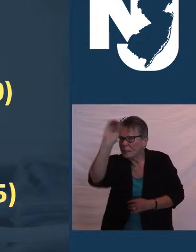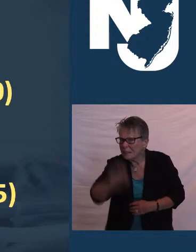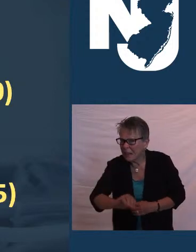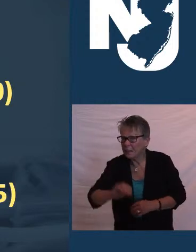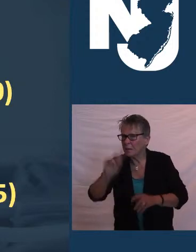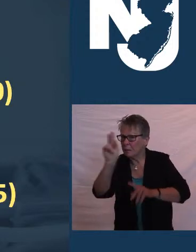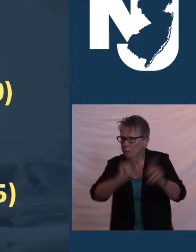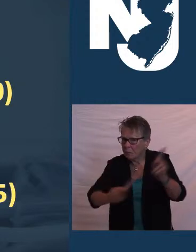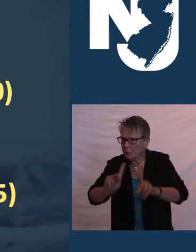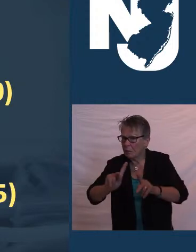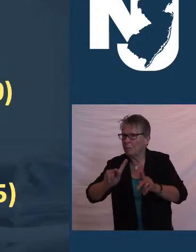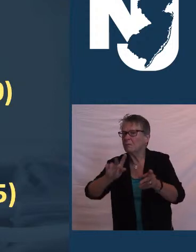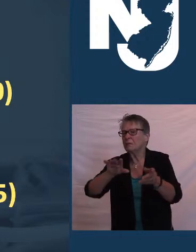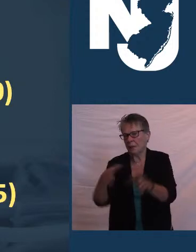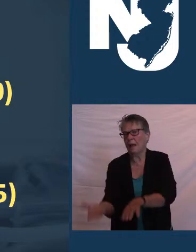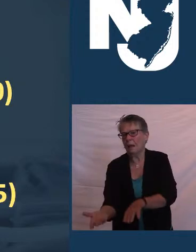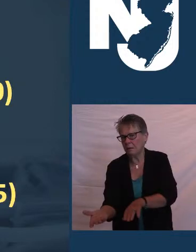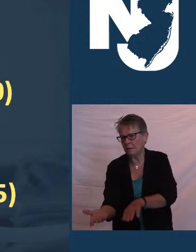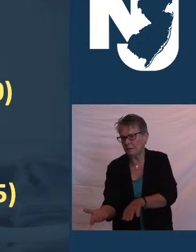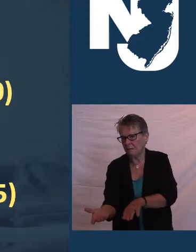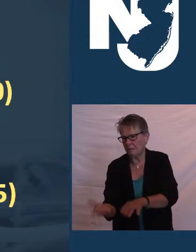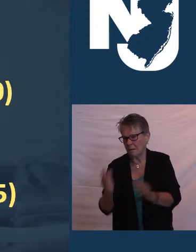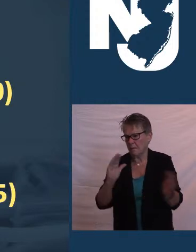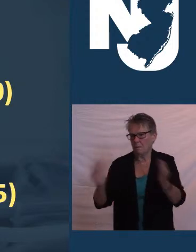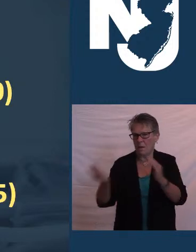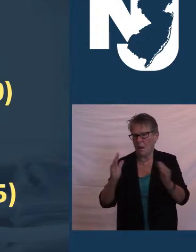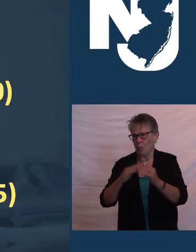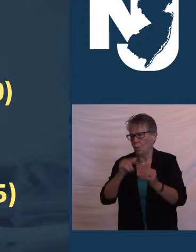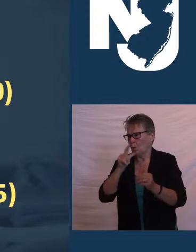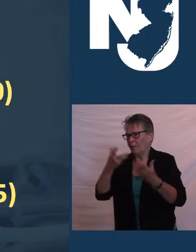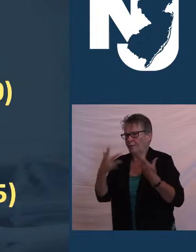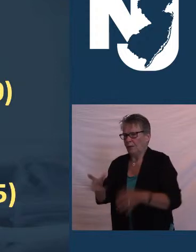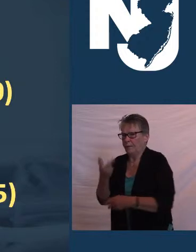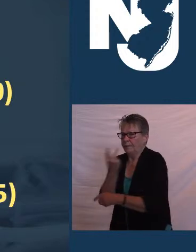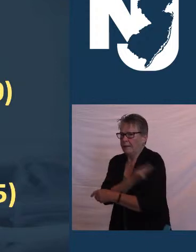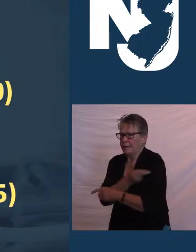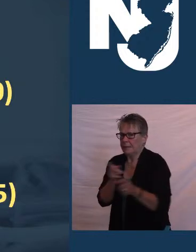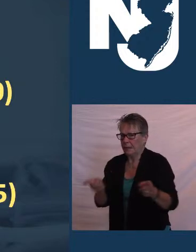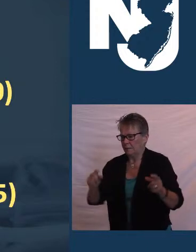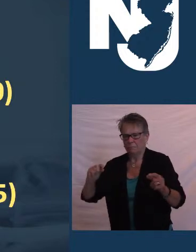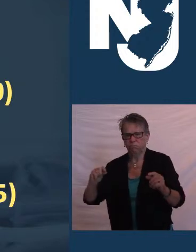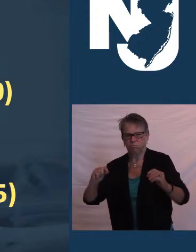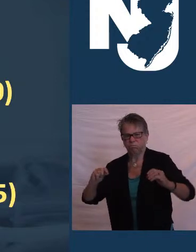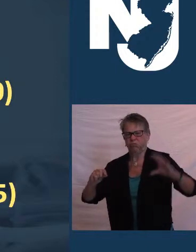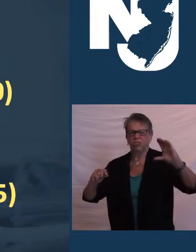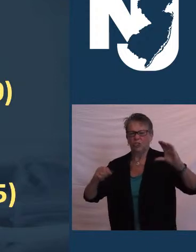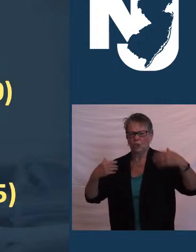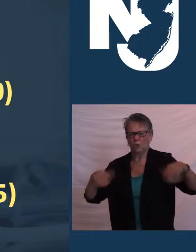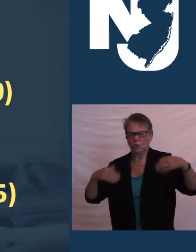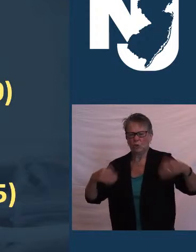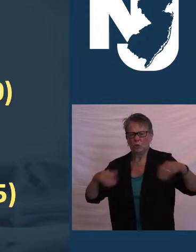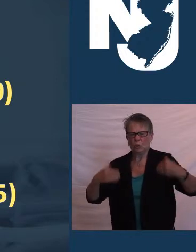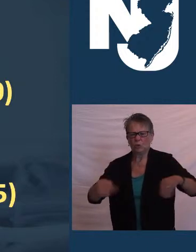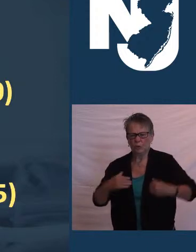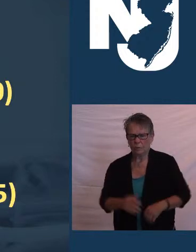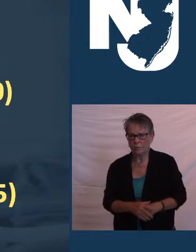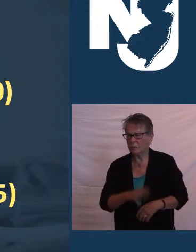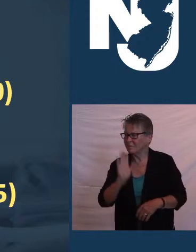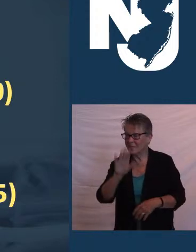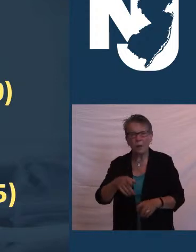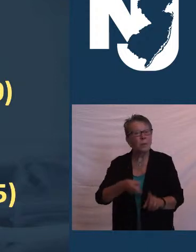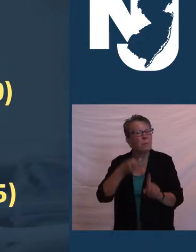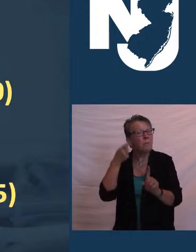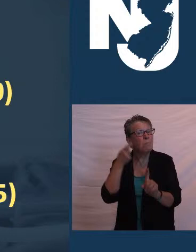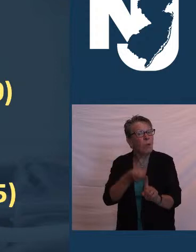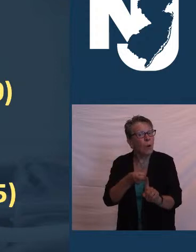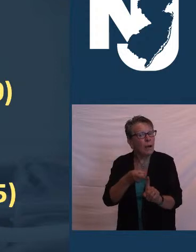same. Getting vaccinated makes you far less likely to contract the coronavirus, and even if you do, you are